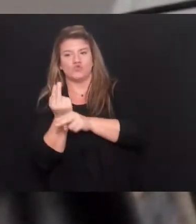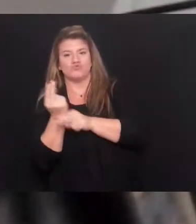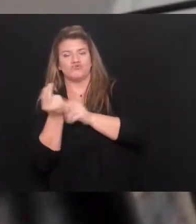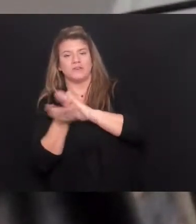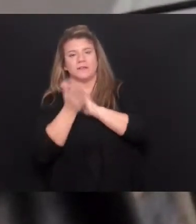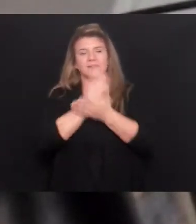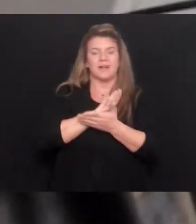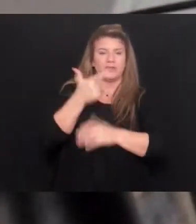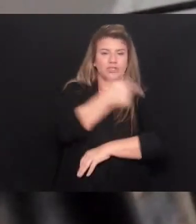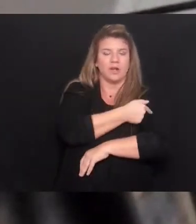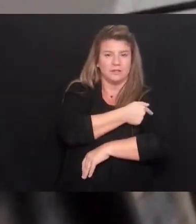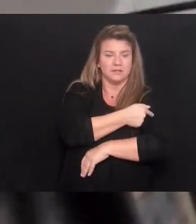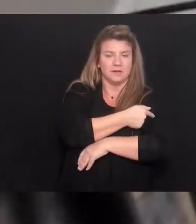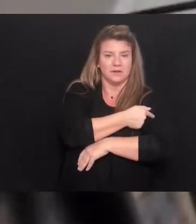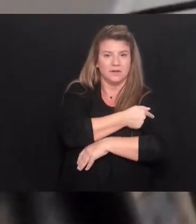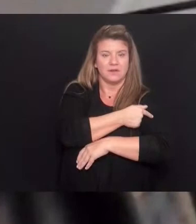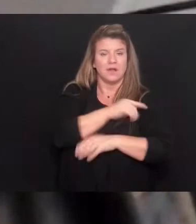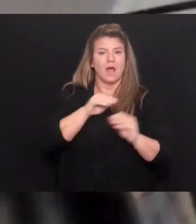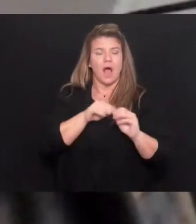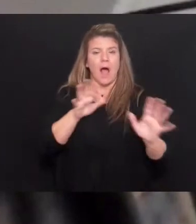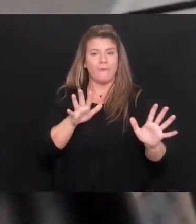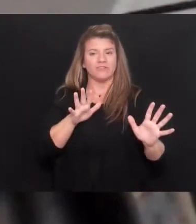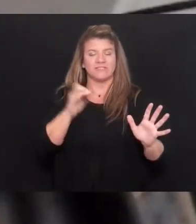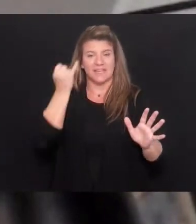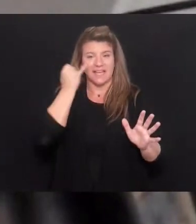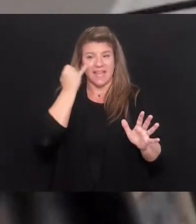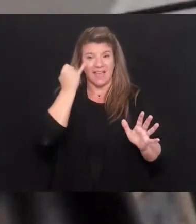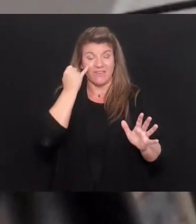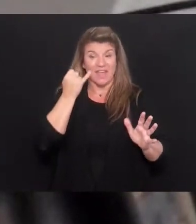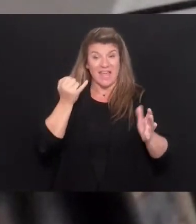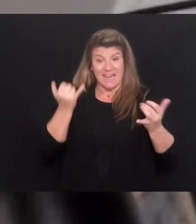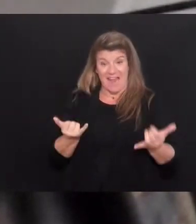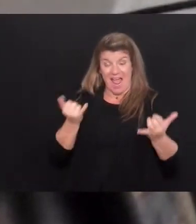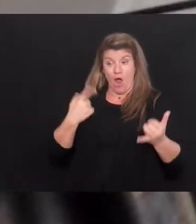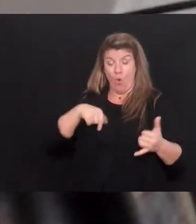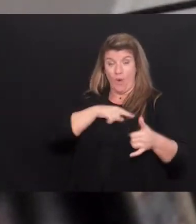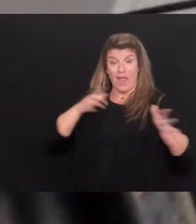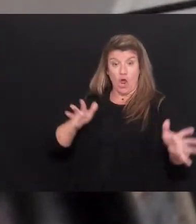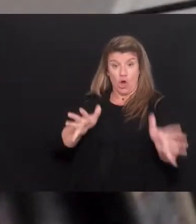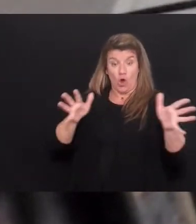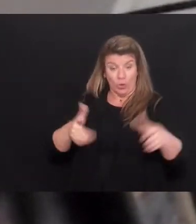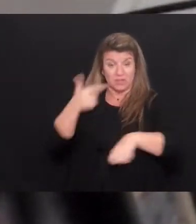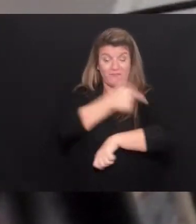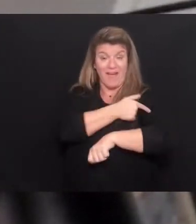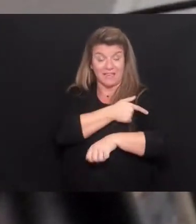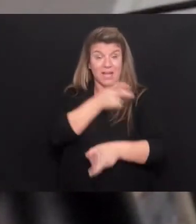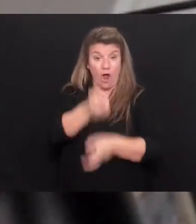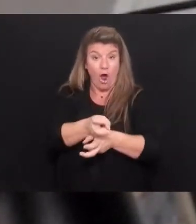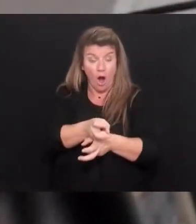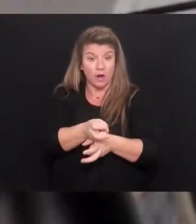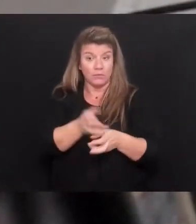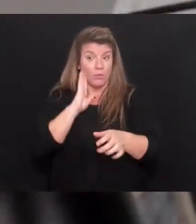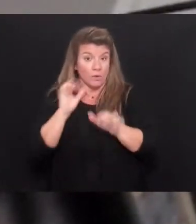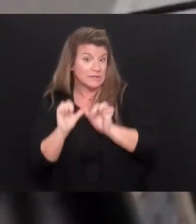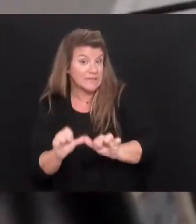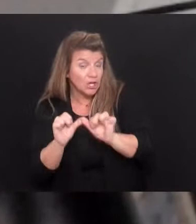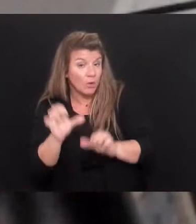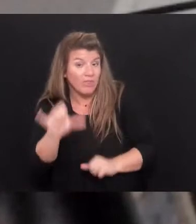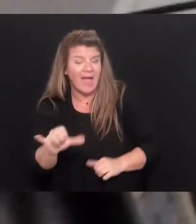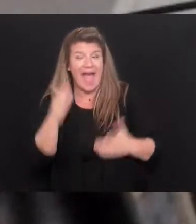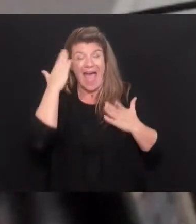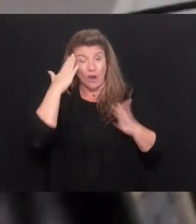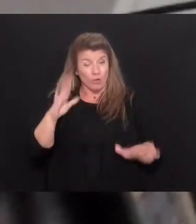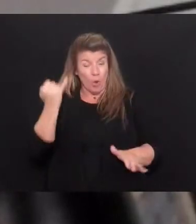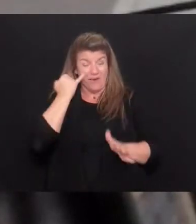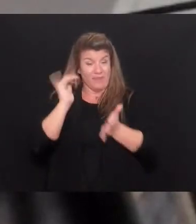hard. Obviously, we've pushed the vaccine very hard and continue to do so here. I didn't know if the medical